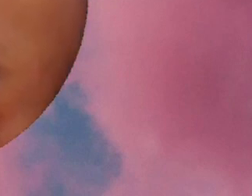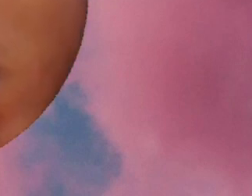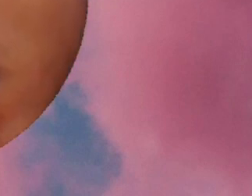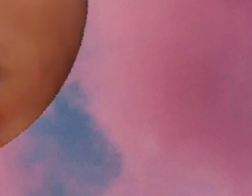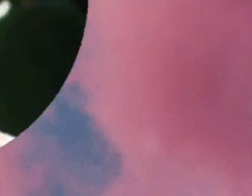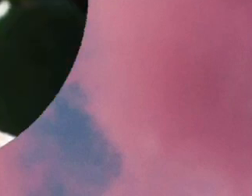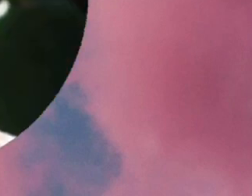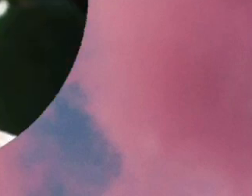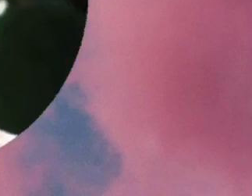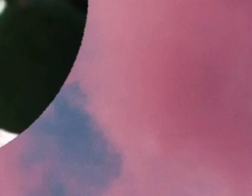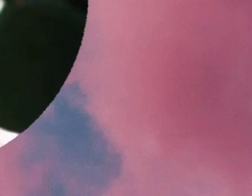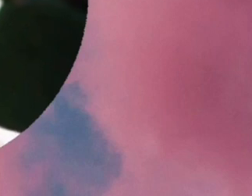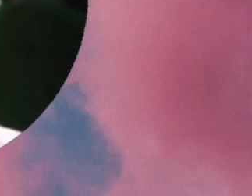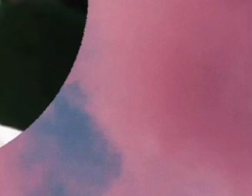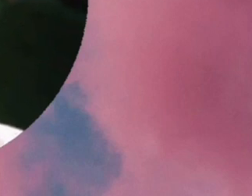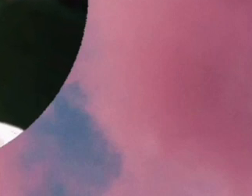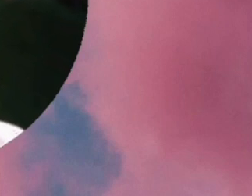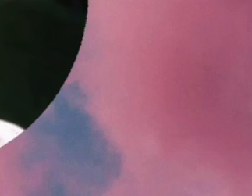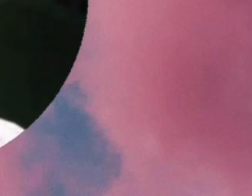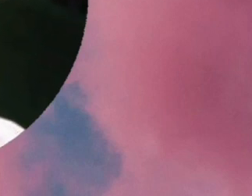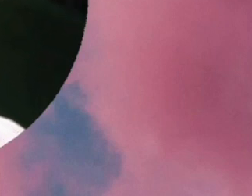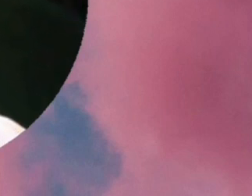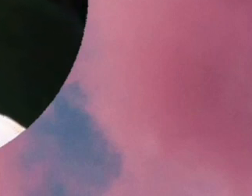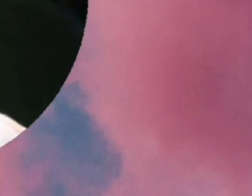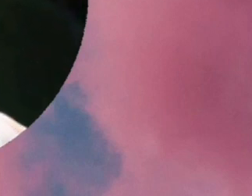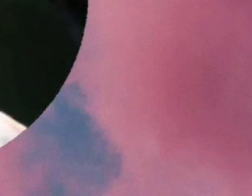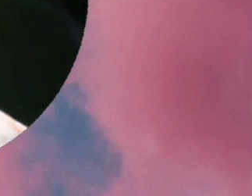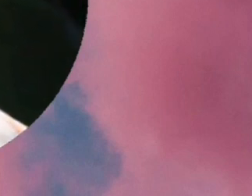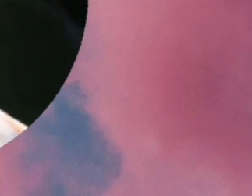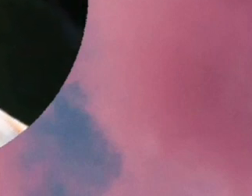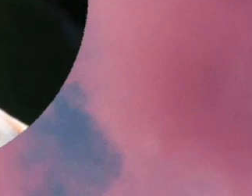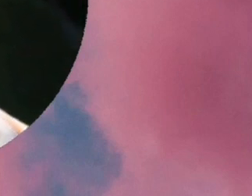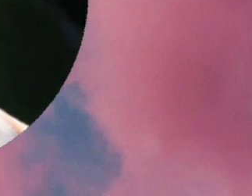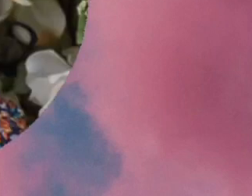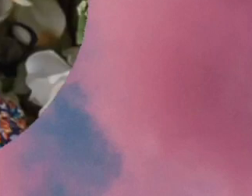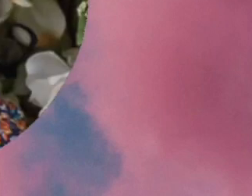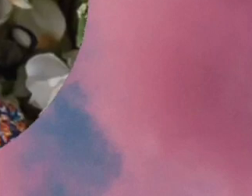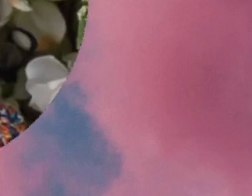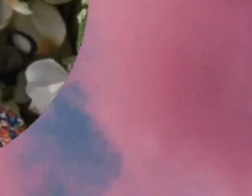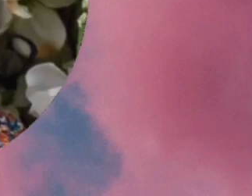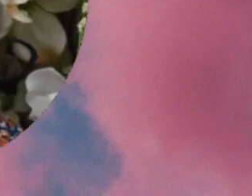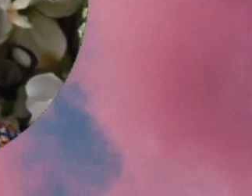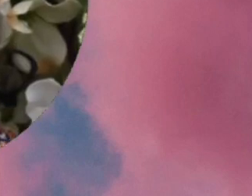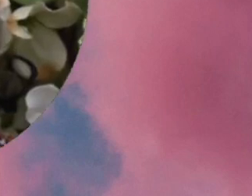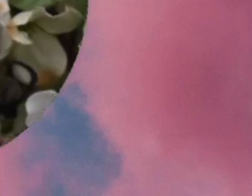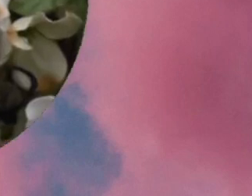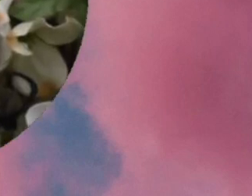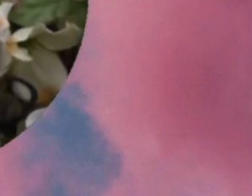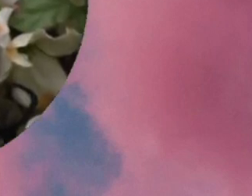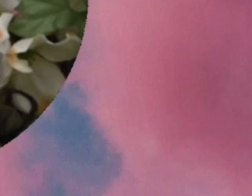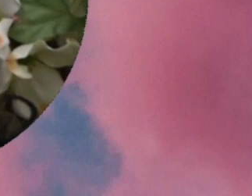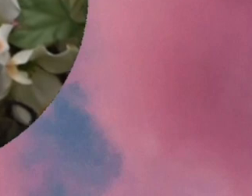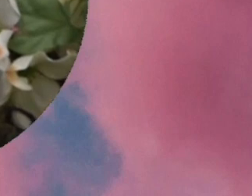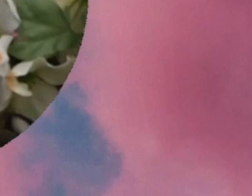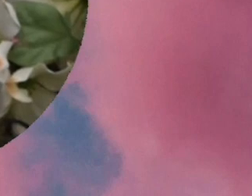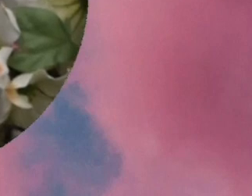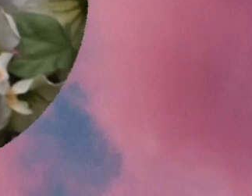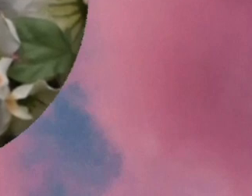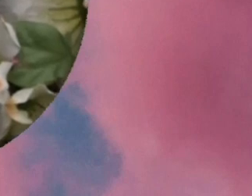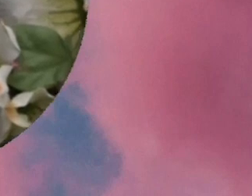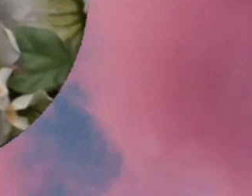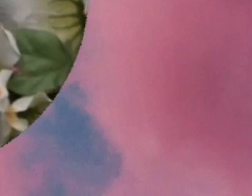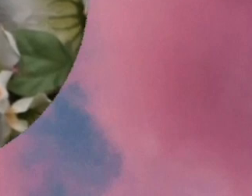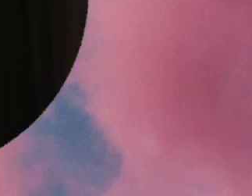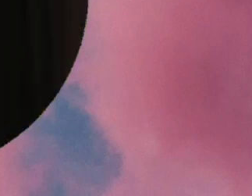in your face. Let's make a trade for you to stay away so we can have this space. Please don't fucking penetrate my bubble. I carry